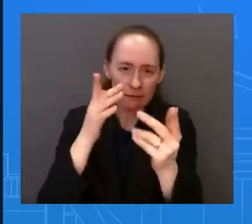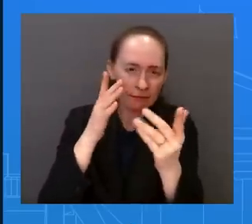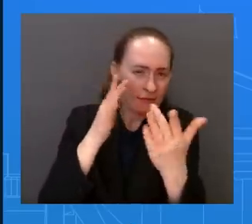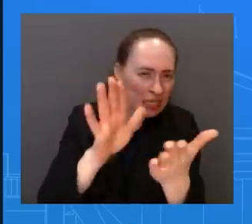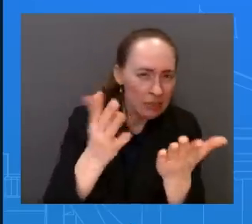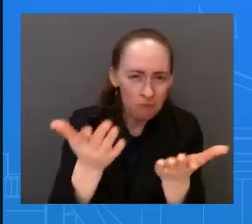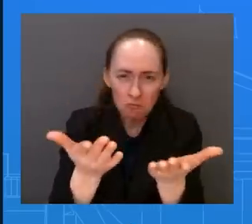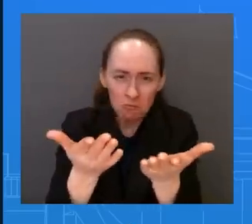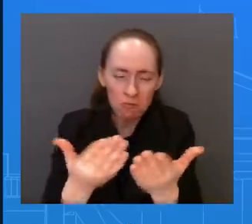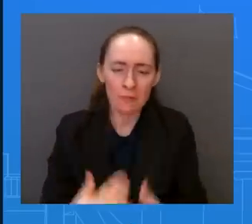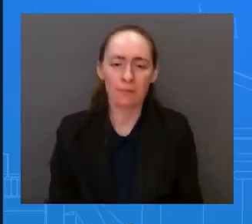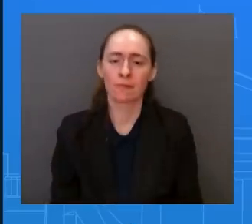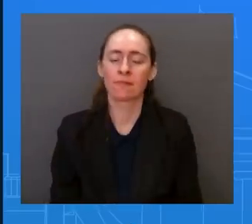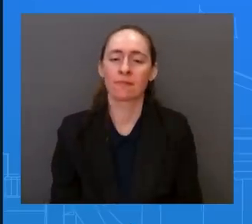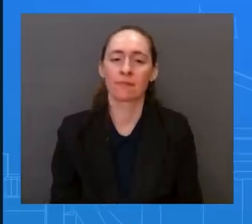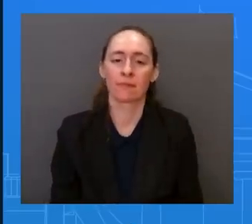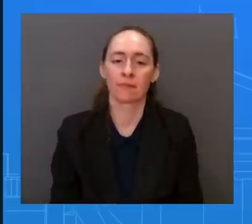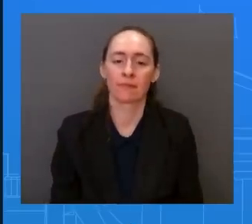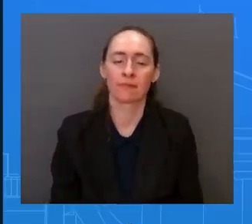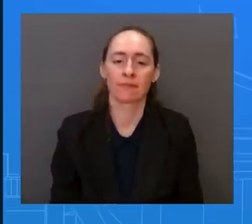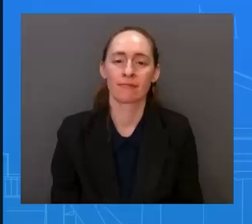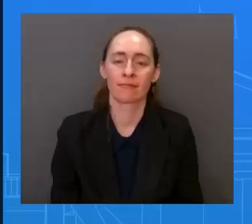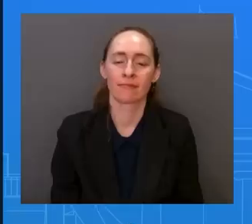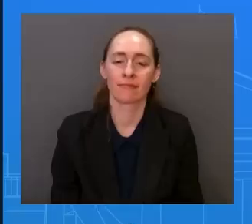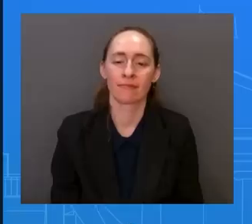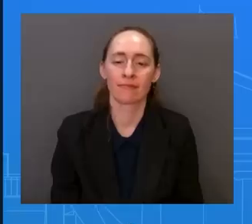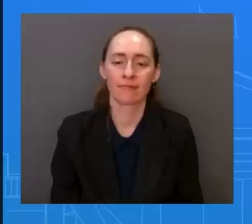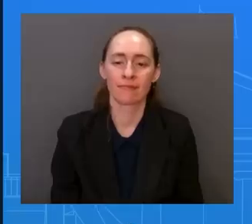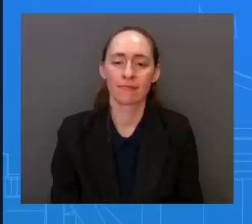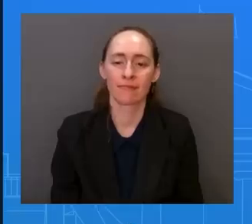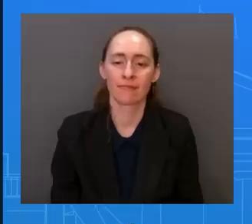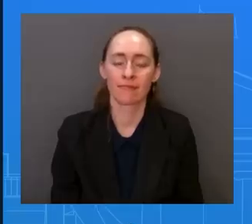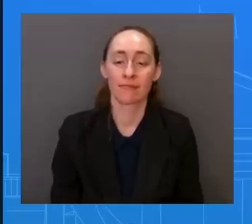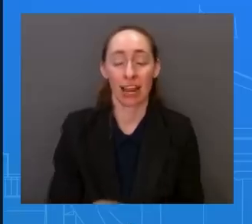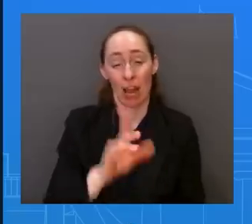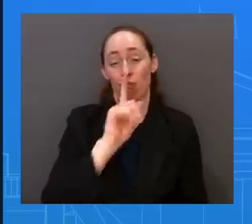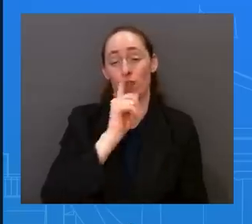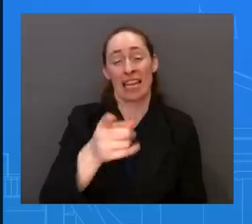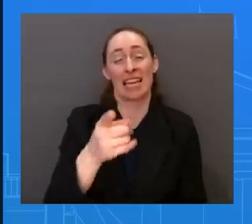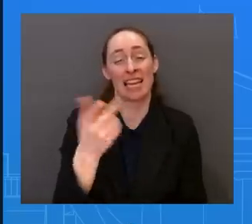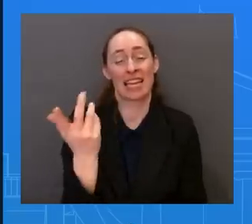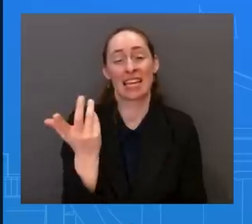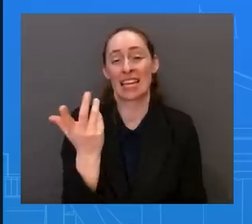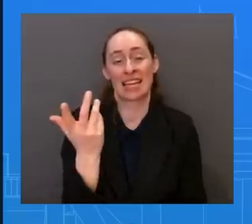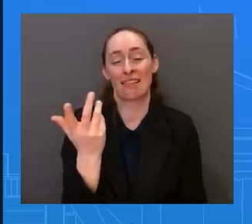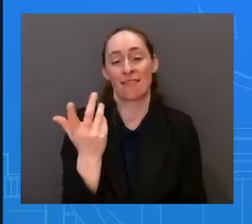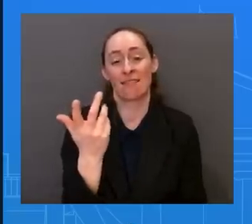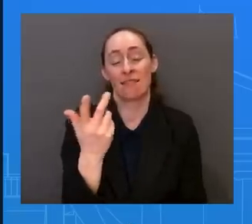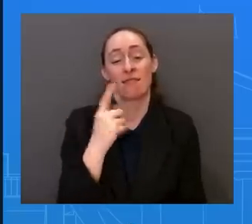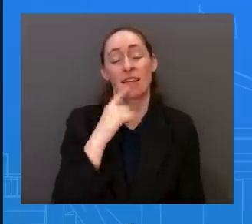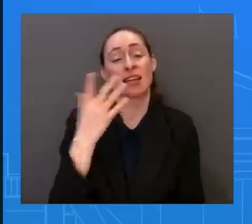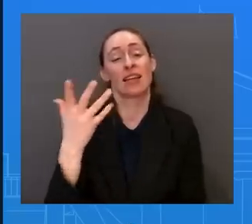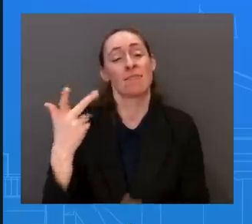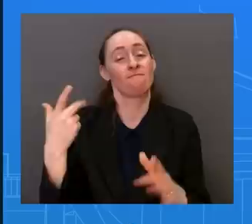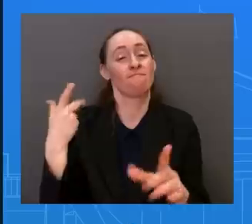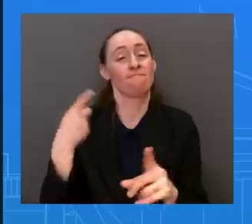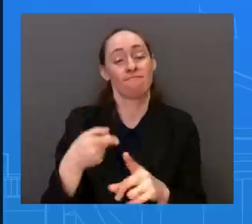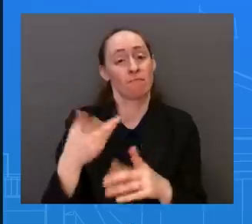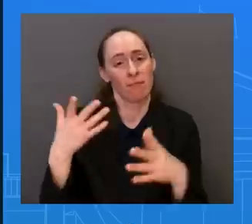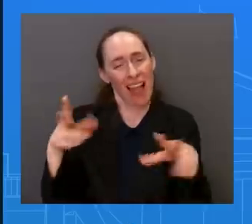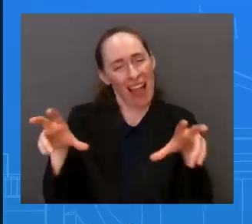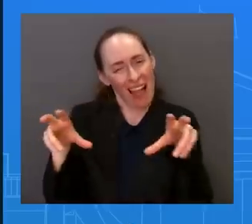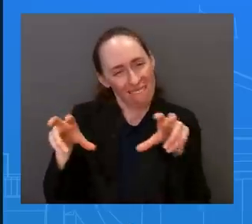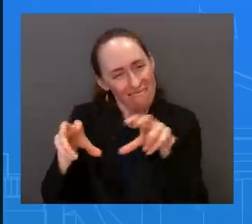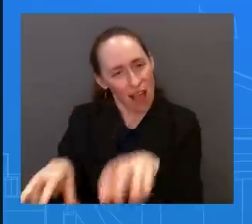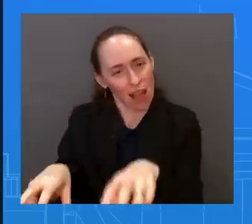is about investing in America, because it's about using public investment, grants or tax incentives, to